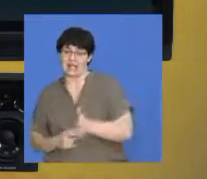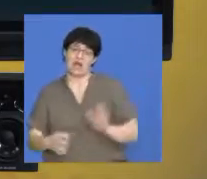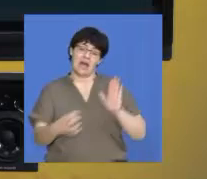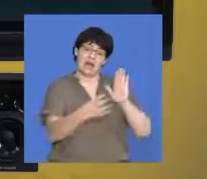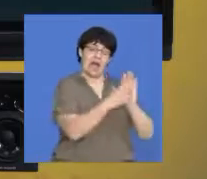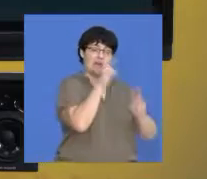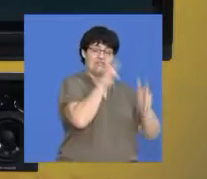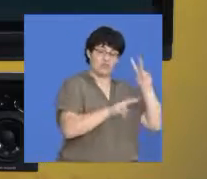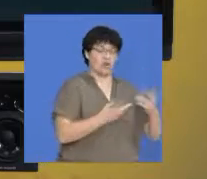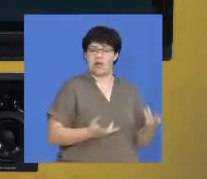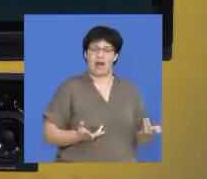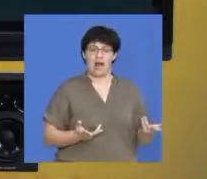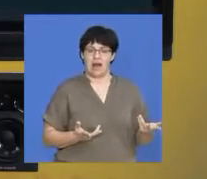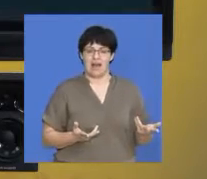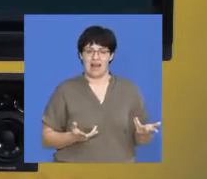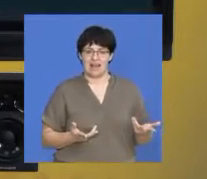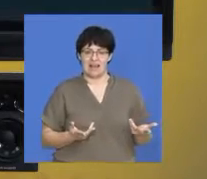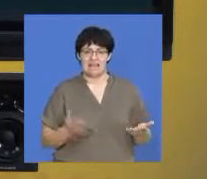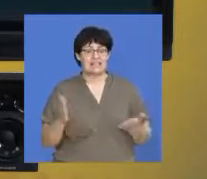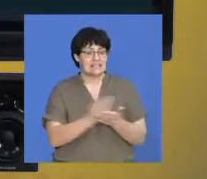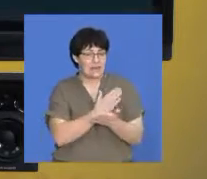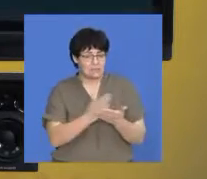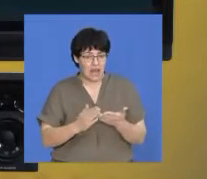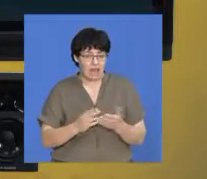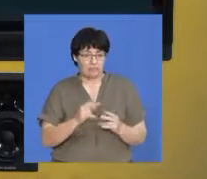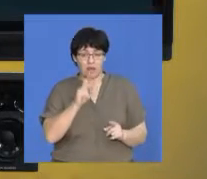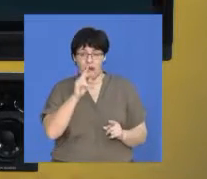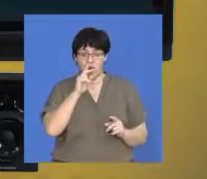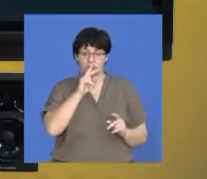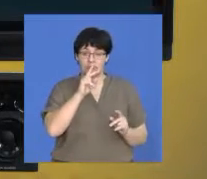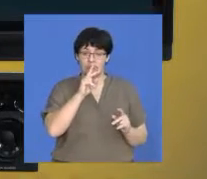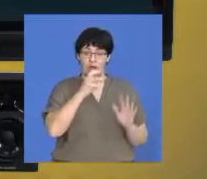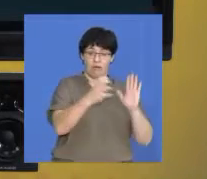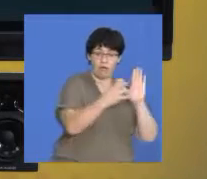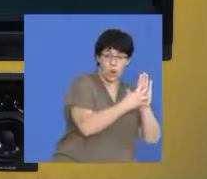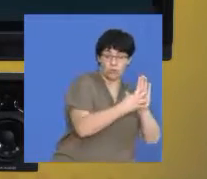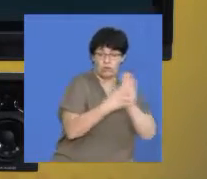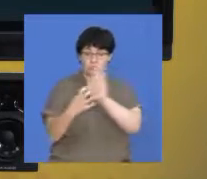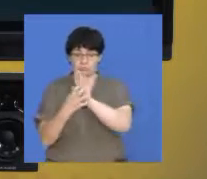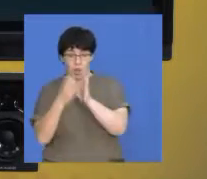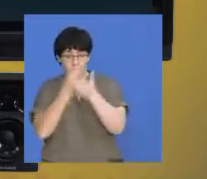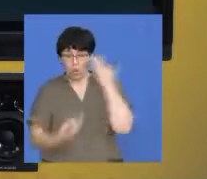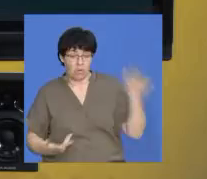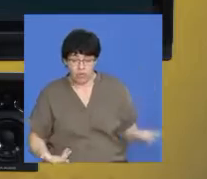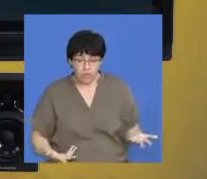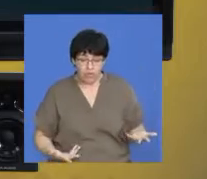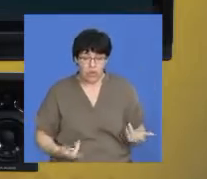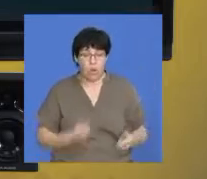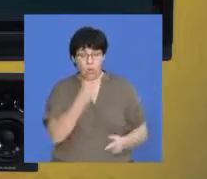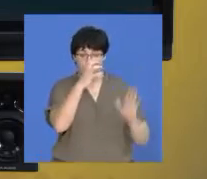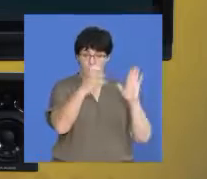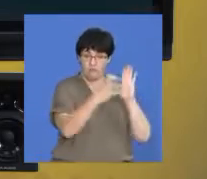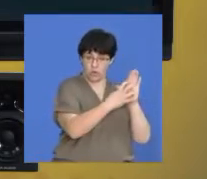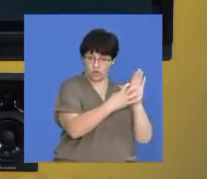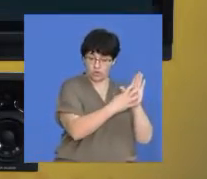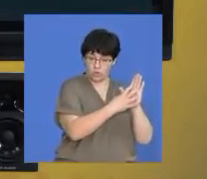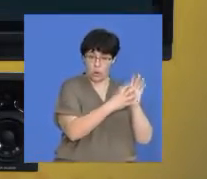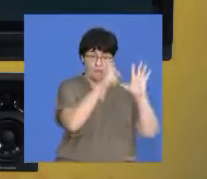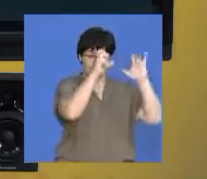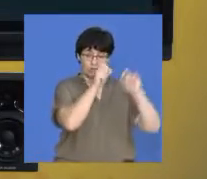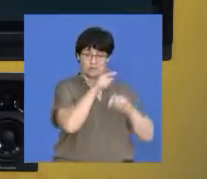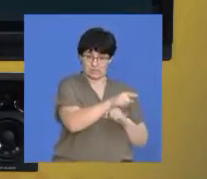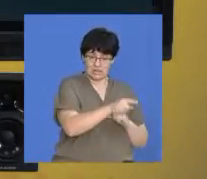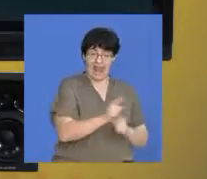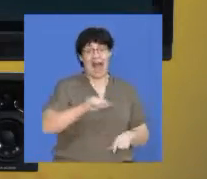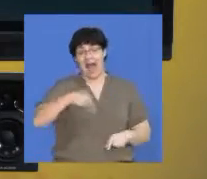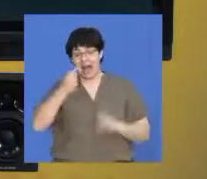a visual source. Sometimes it can be two visual sources that you have to compare. So one photograph taken by one person